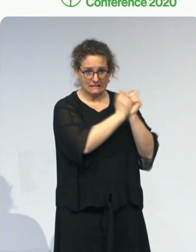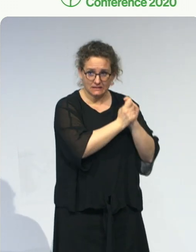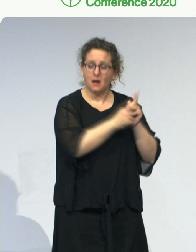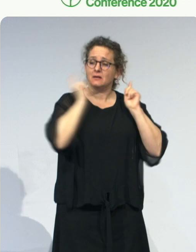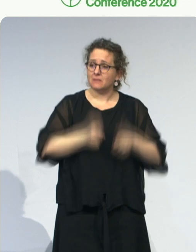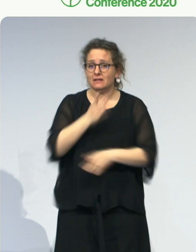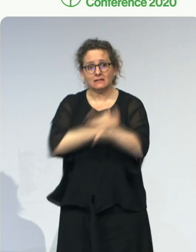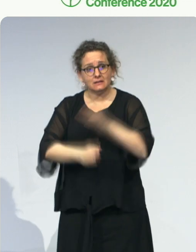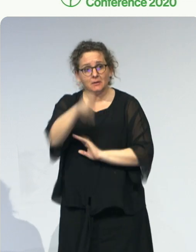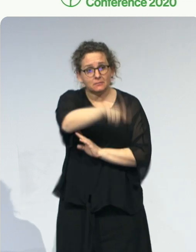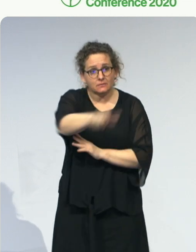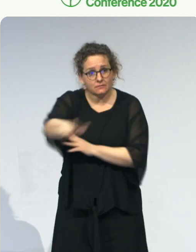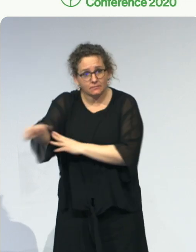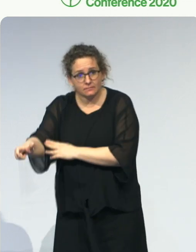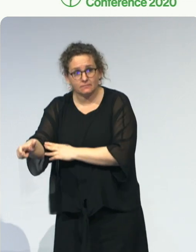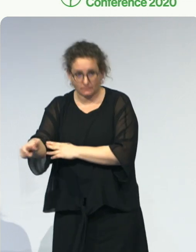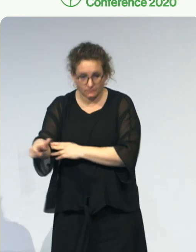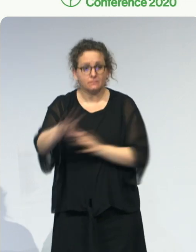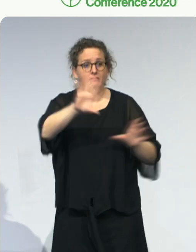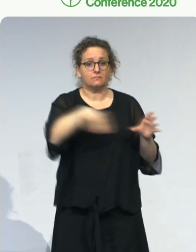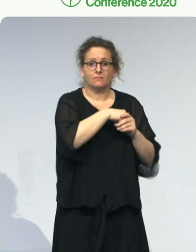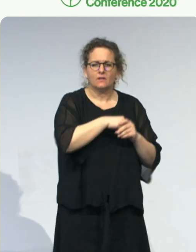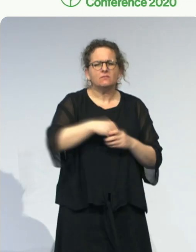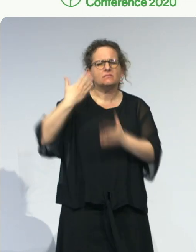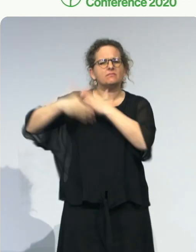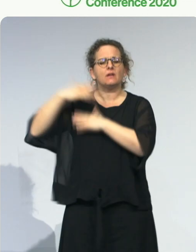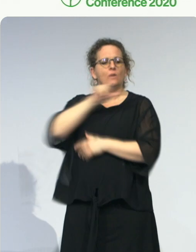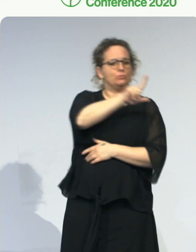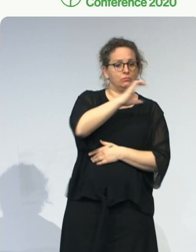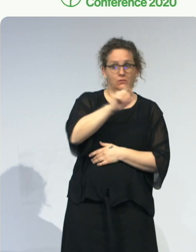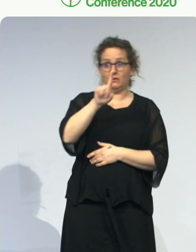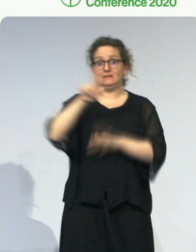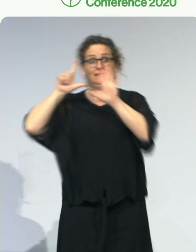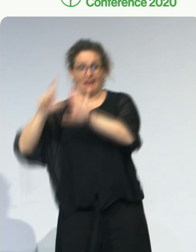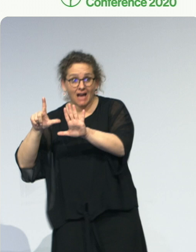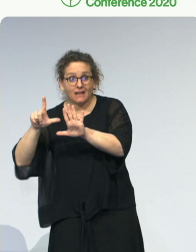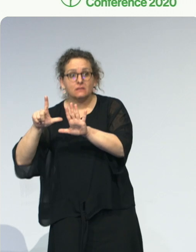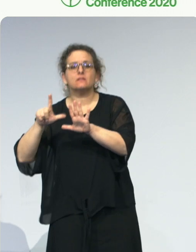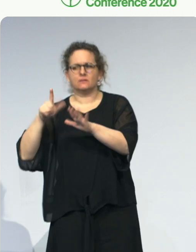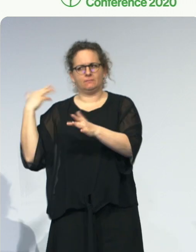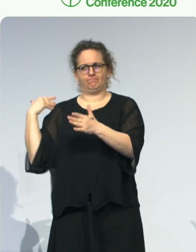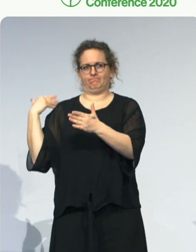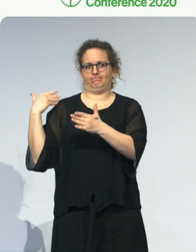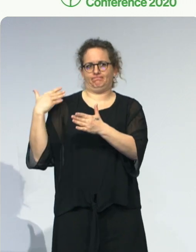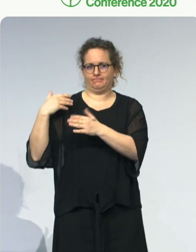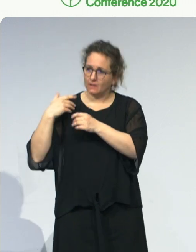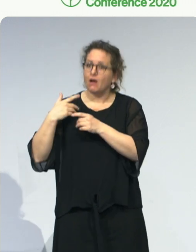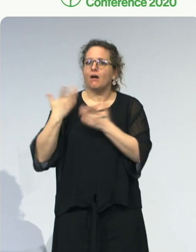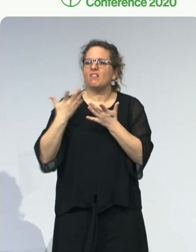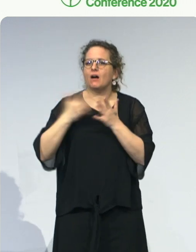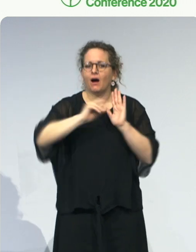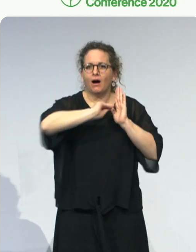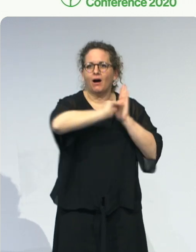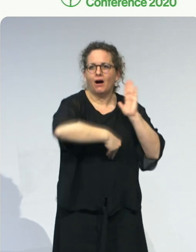2017. This was a great achievement and a huge step forward for my country, Jordan. In addition, a few weeks ago,